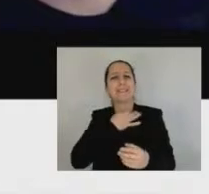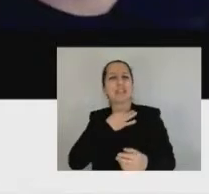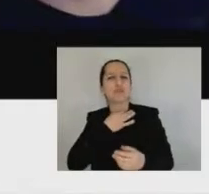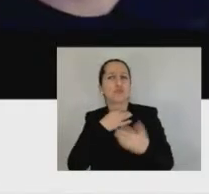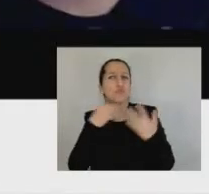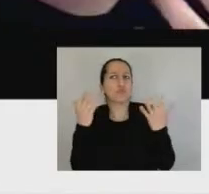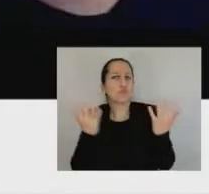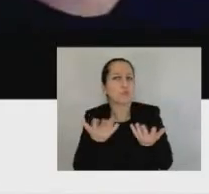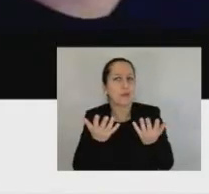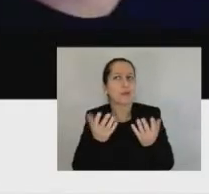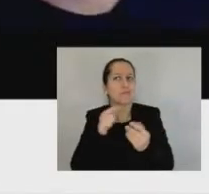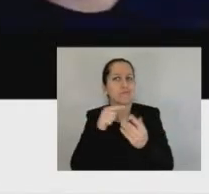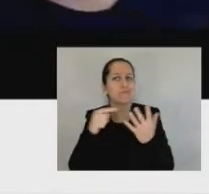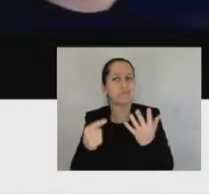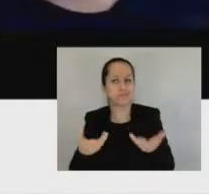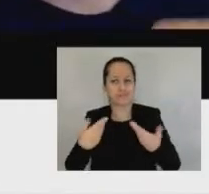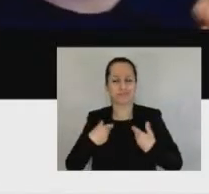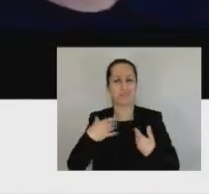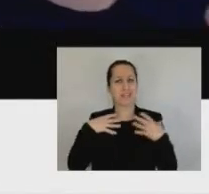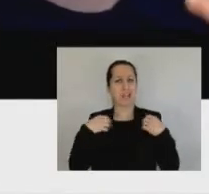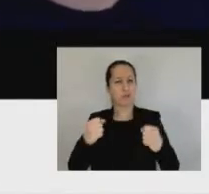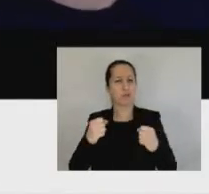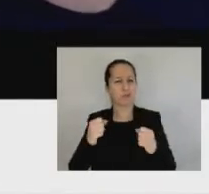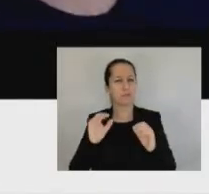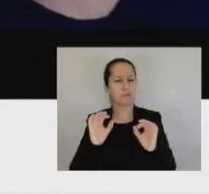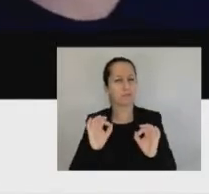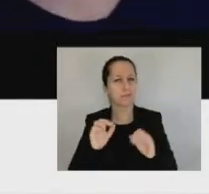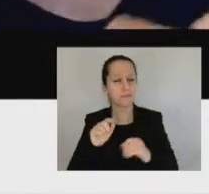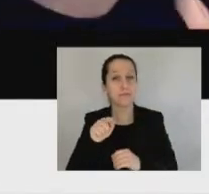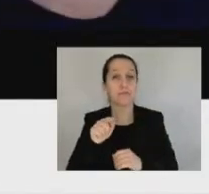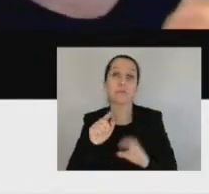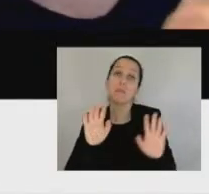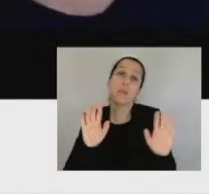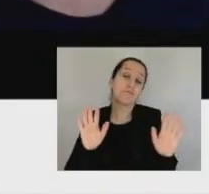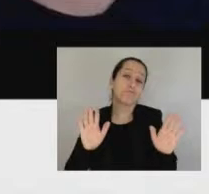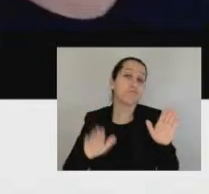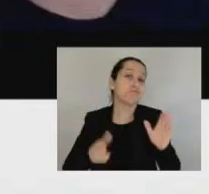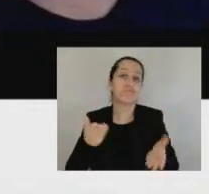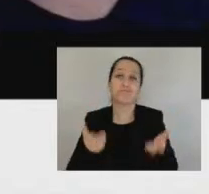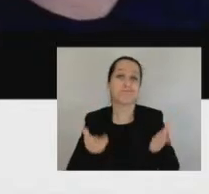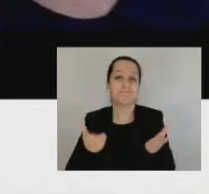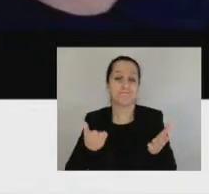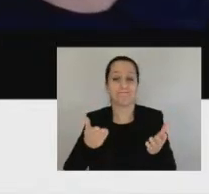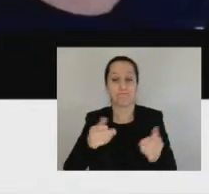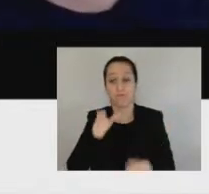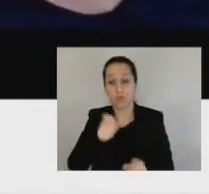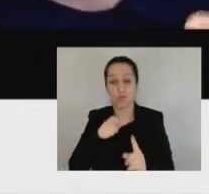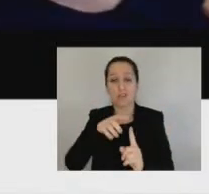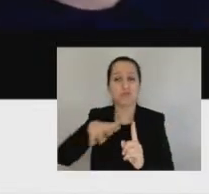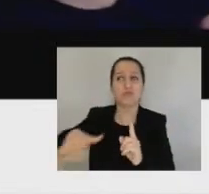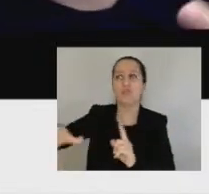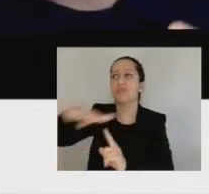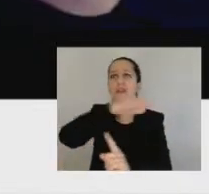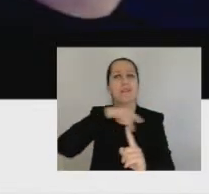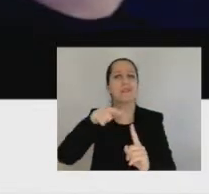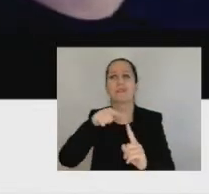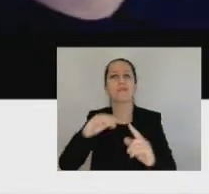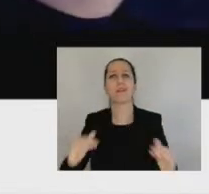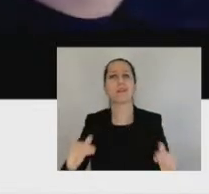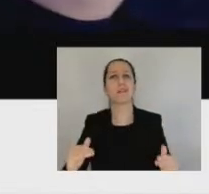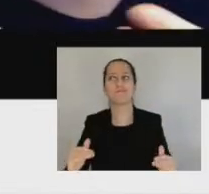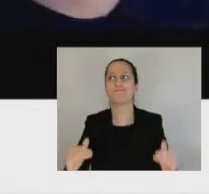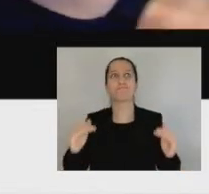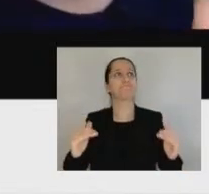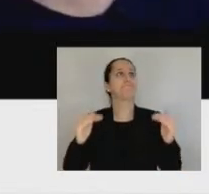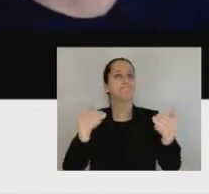factors for health, but this falls within the social position that we have within society, because